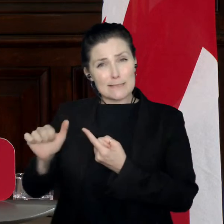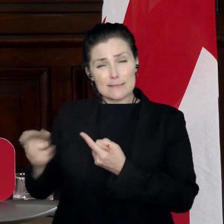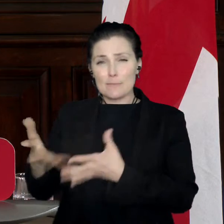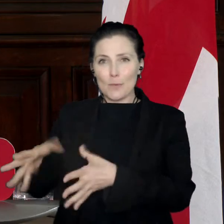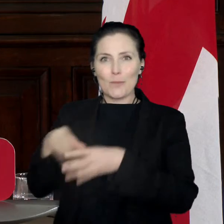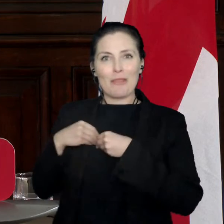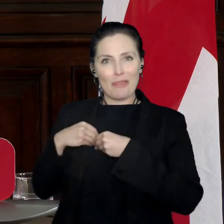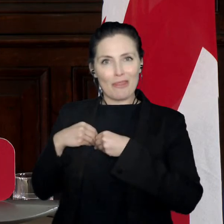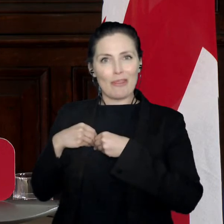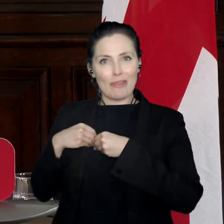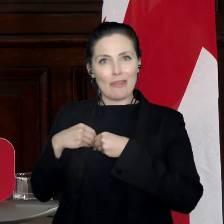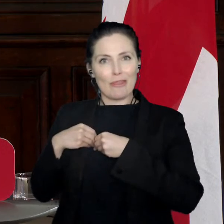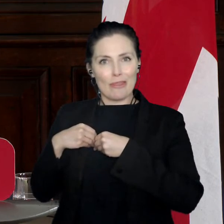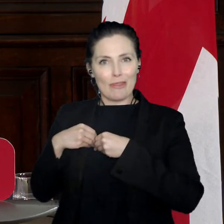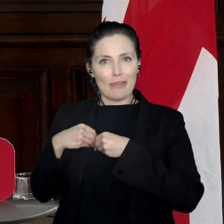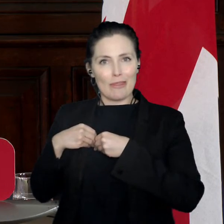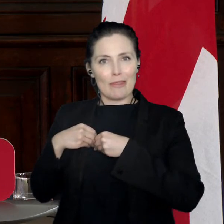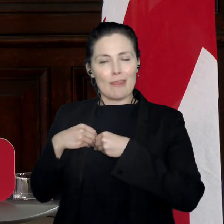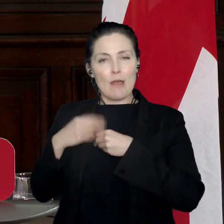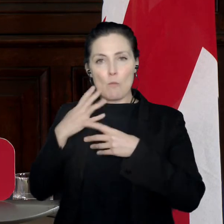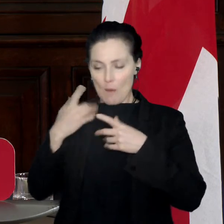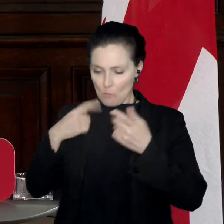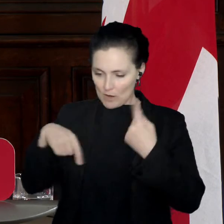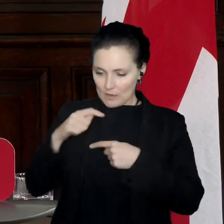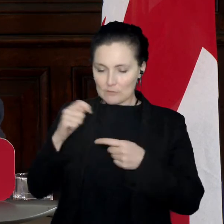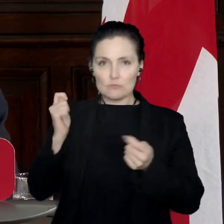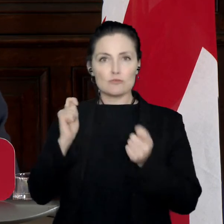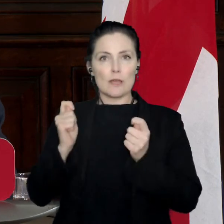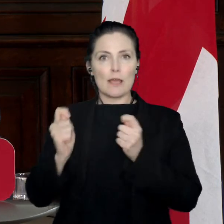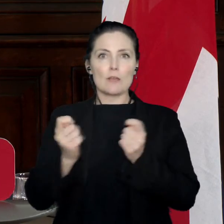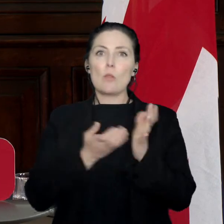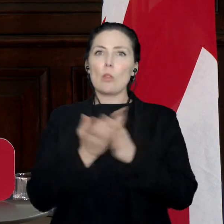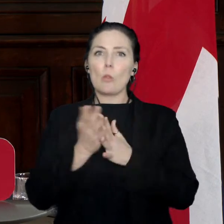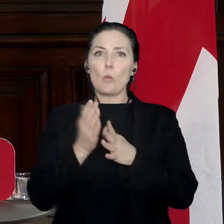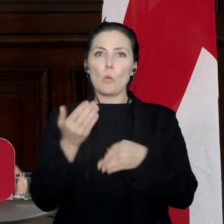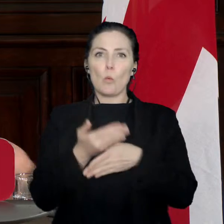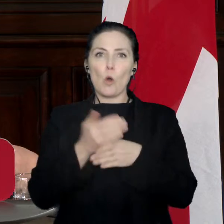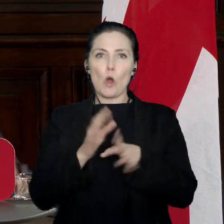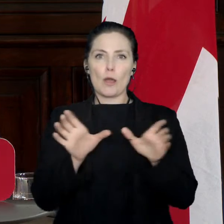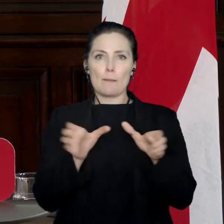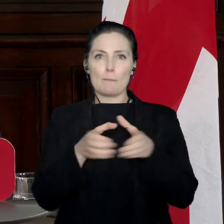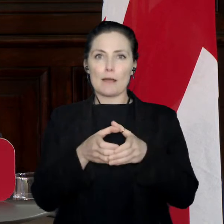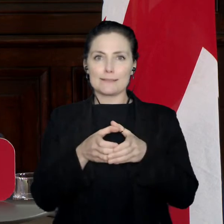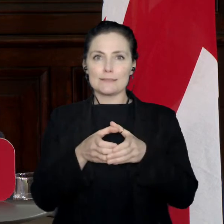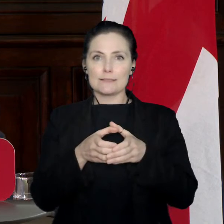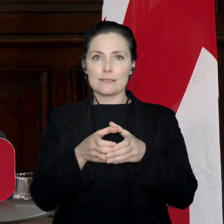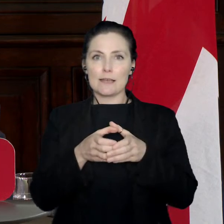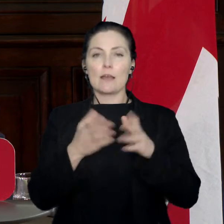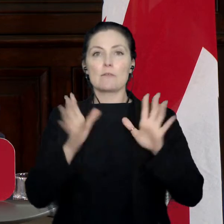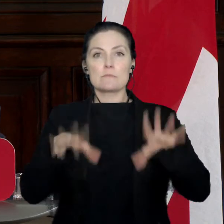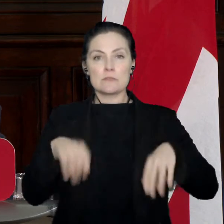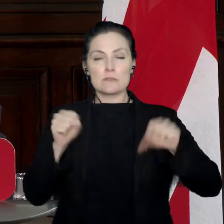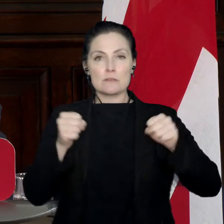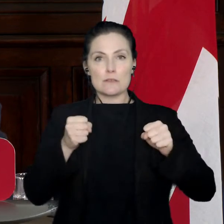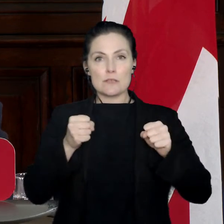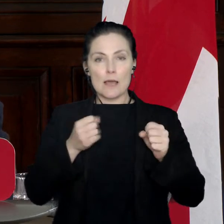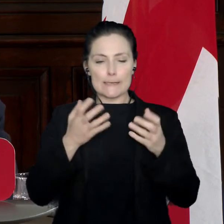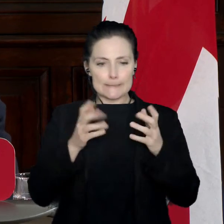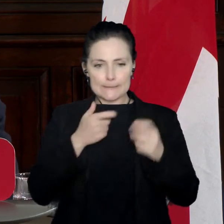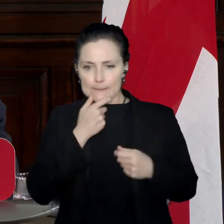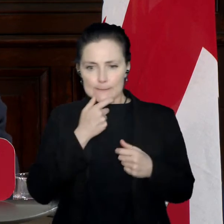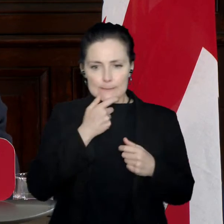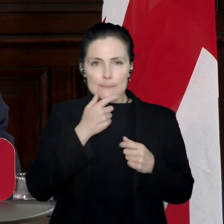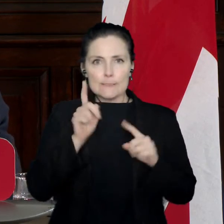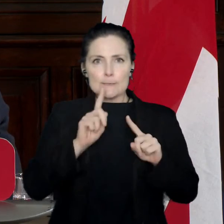putting things right. You were with us during the Working Party when we started working through the systems that we'd have to put in place